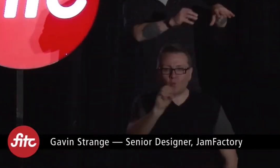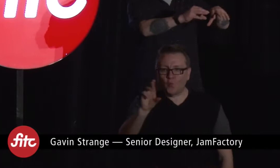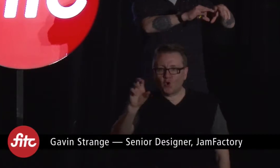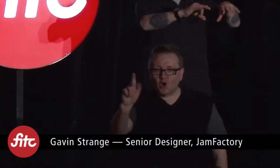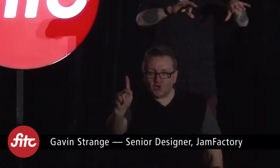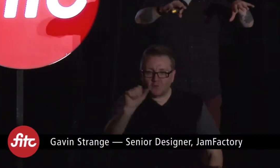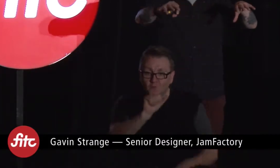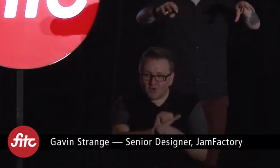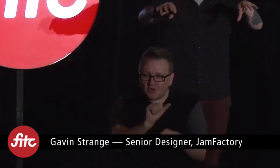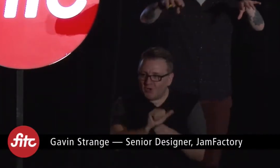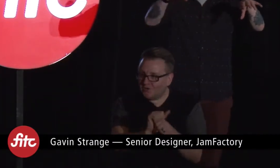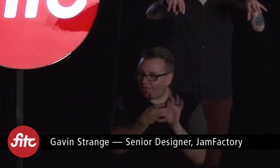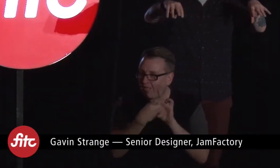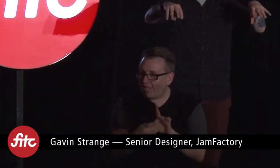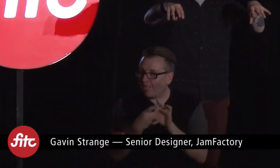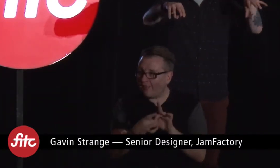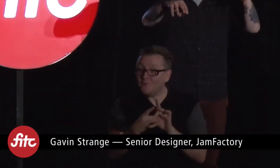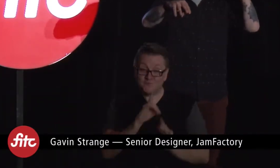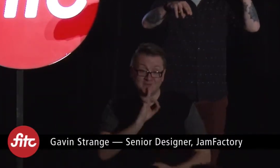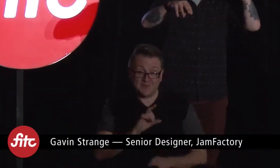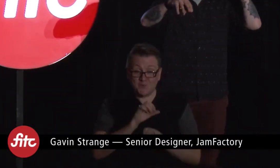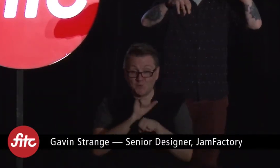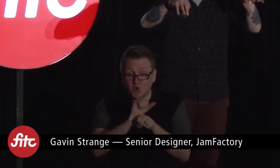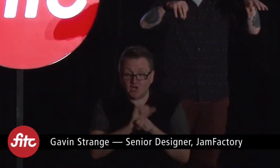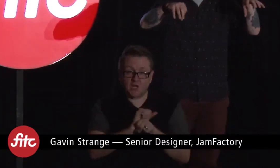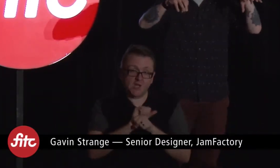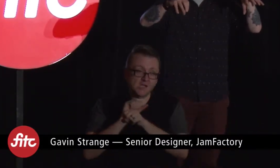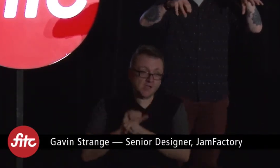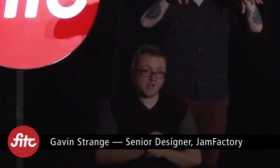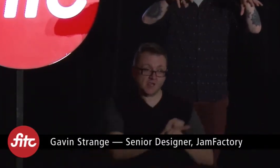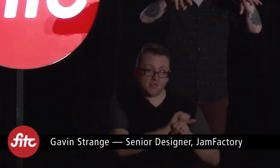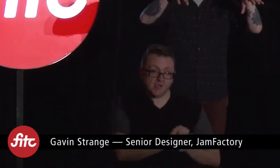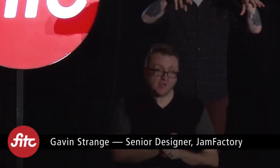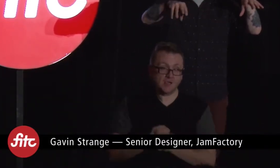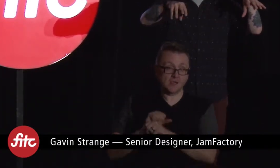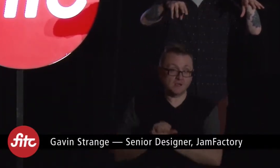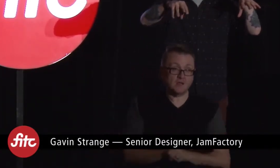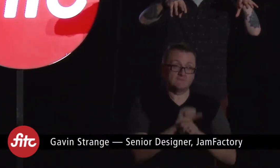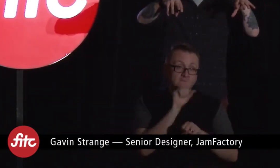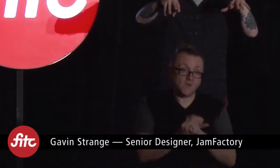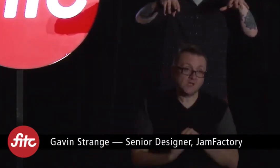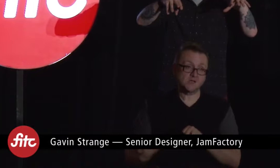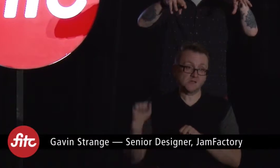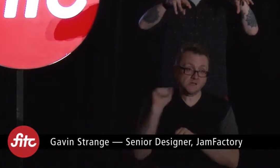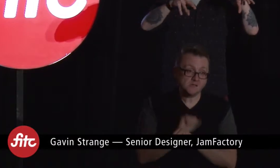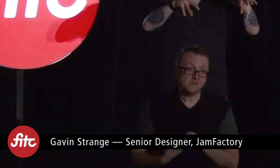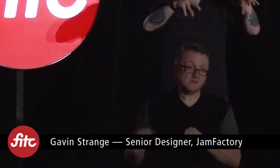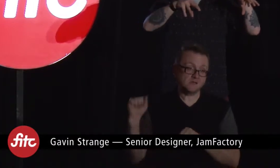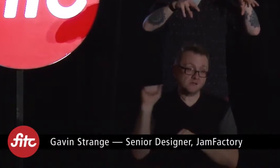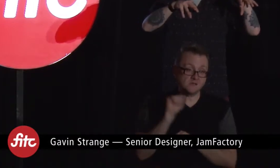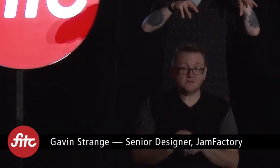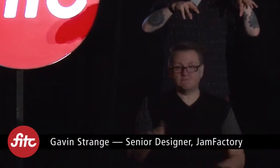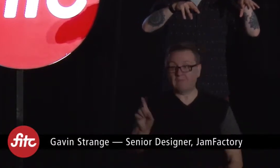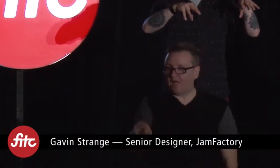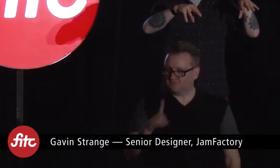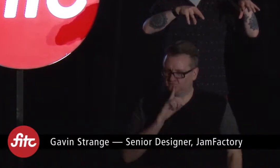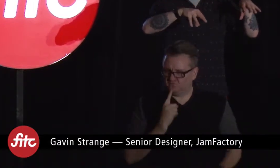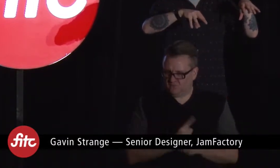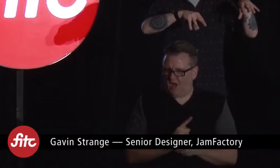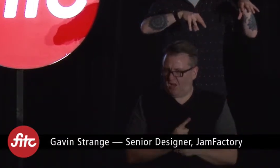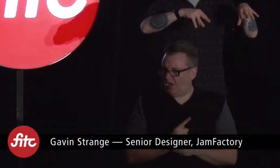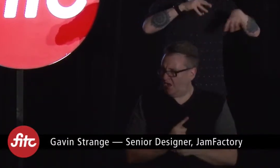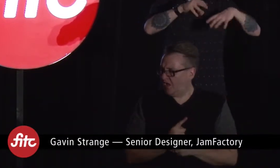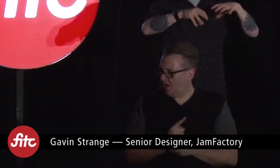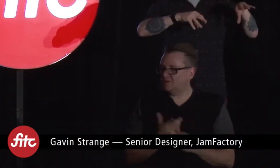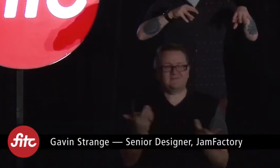as we get older, work is associated with drudgery. It's like, it's a menial task that must be completed. And no one